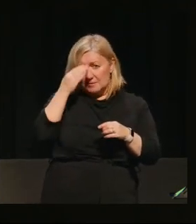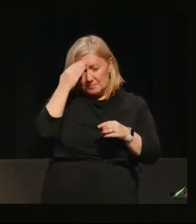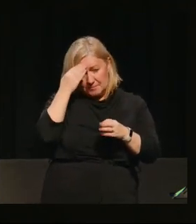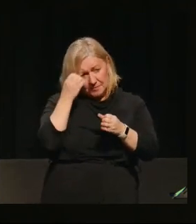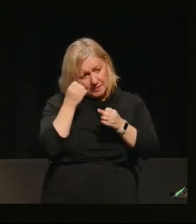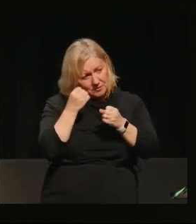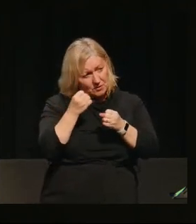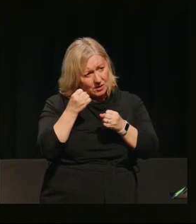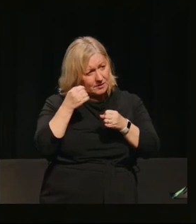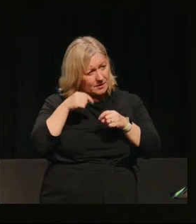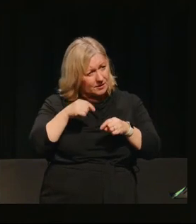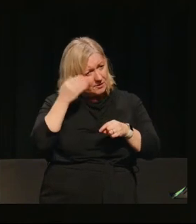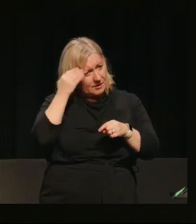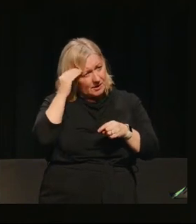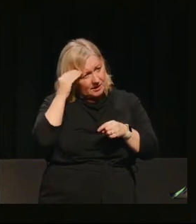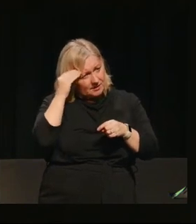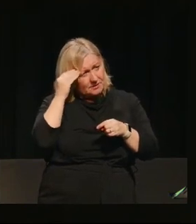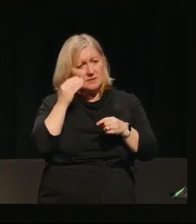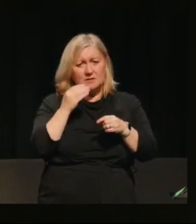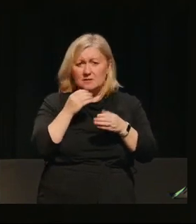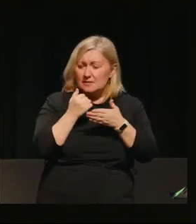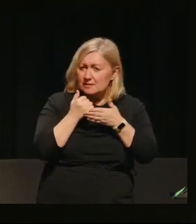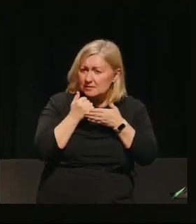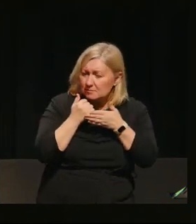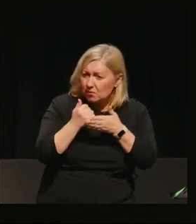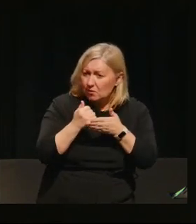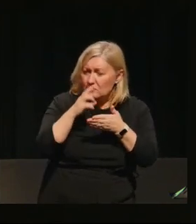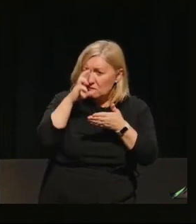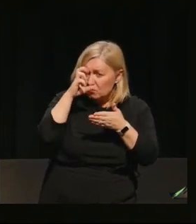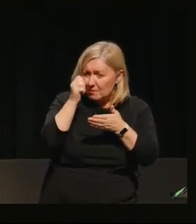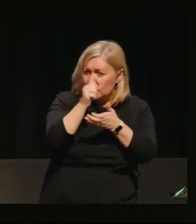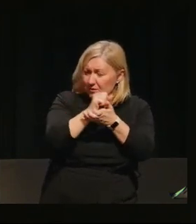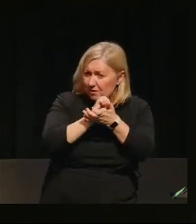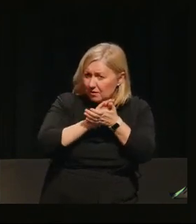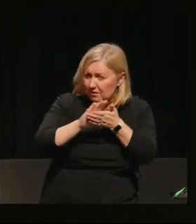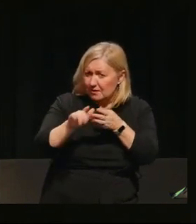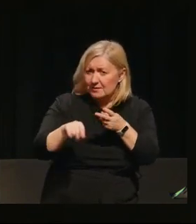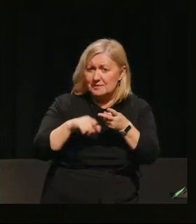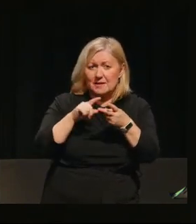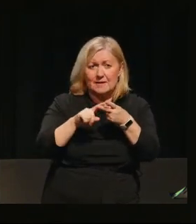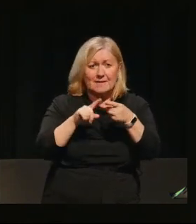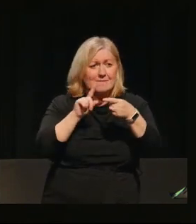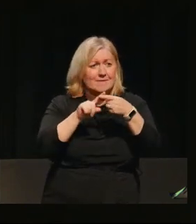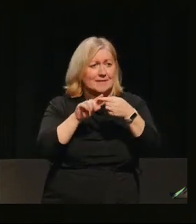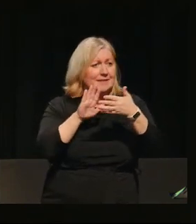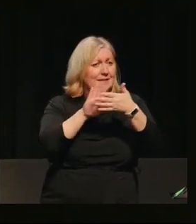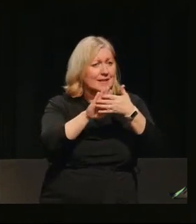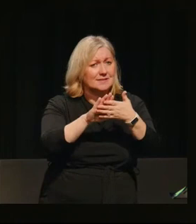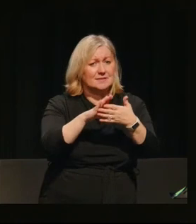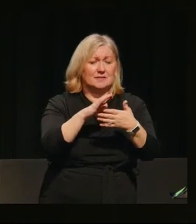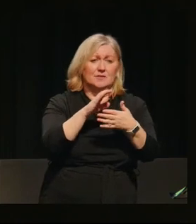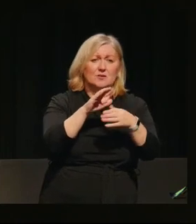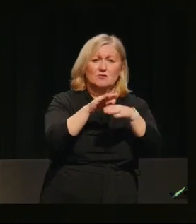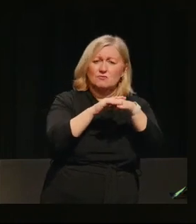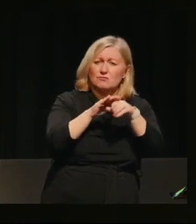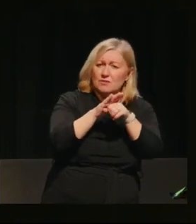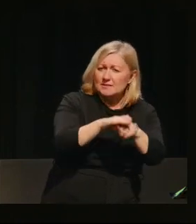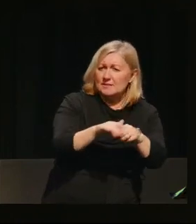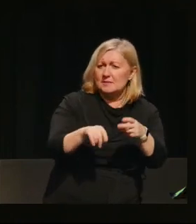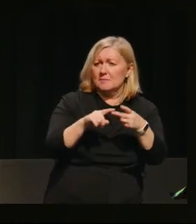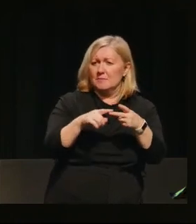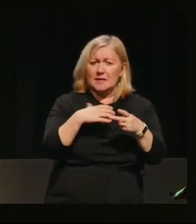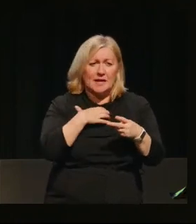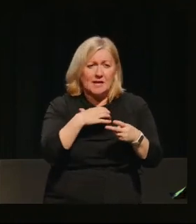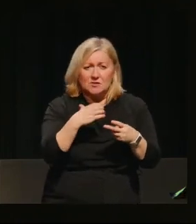fighting anti-Semitism and racism wherever we see it. Gurmil Mahagiv Galer.